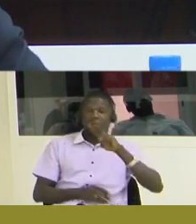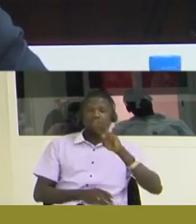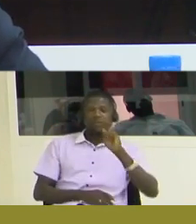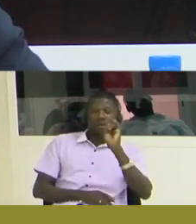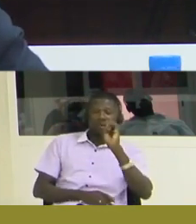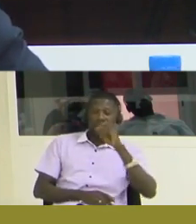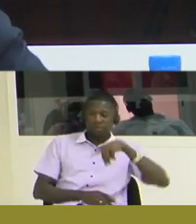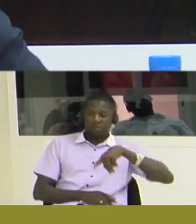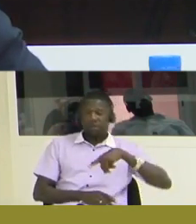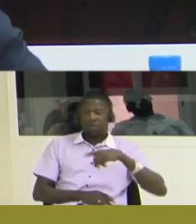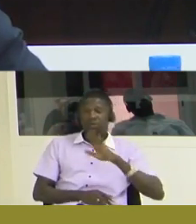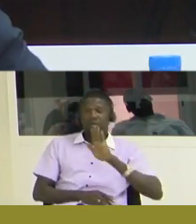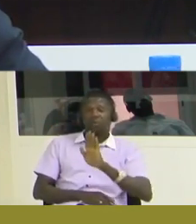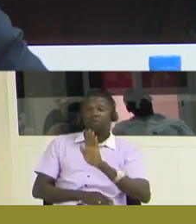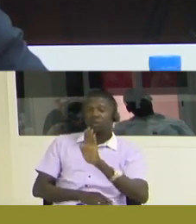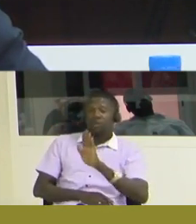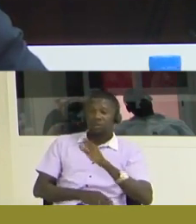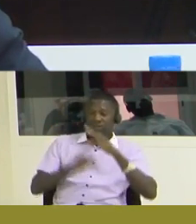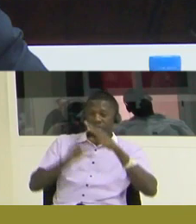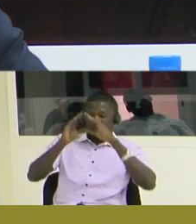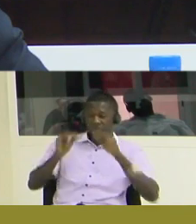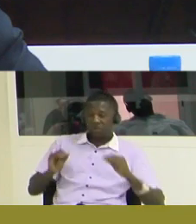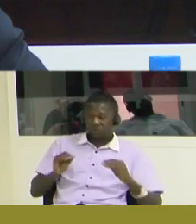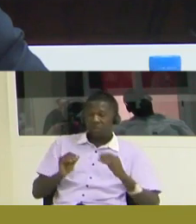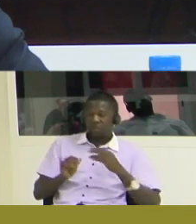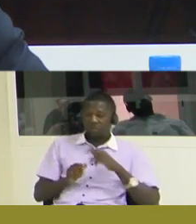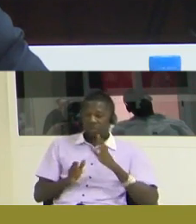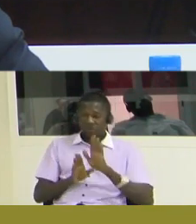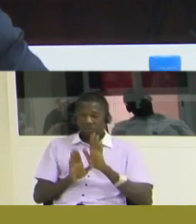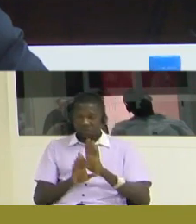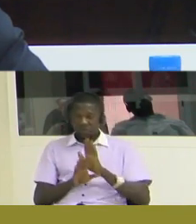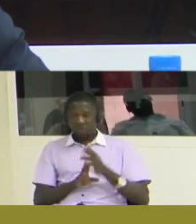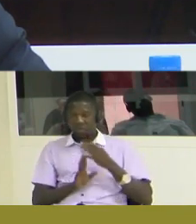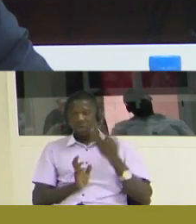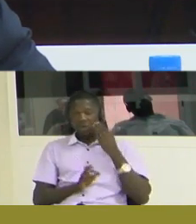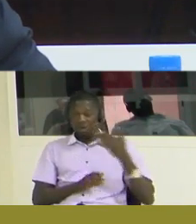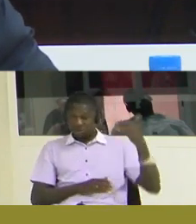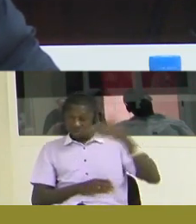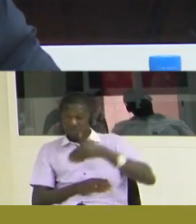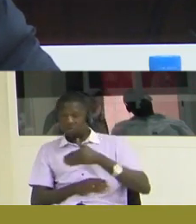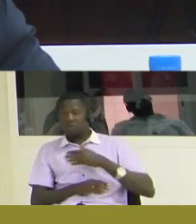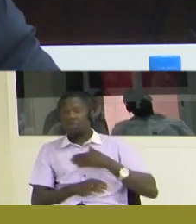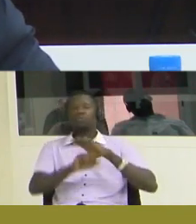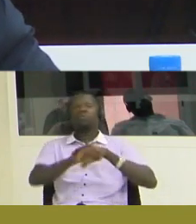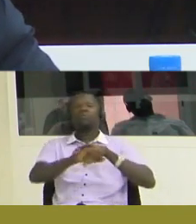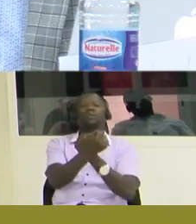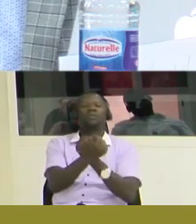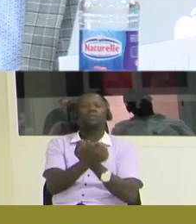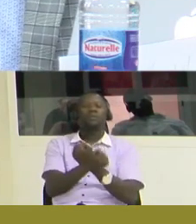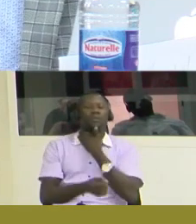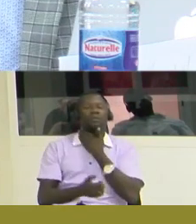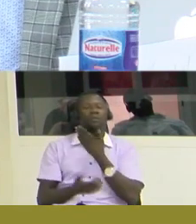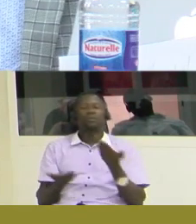waiting room lying in wait and when they come we would have them arrested and